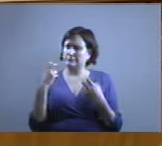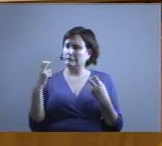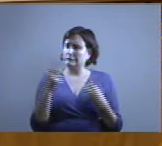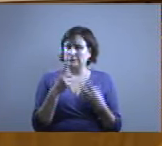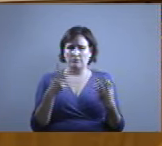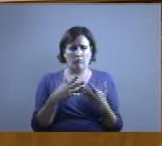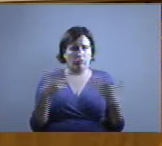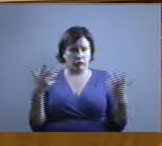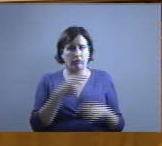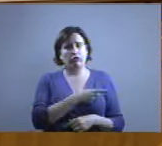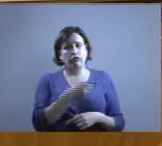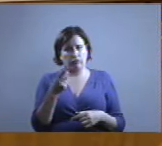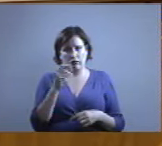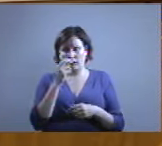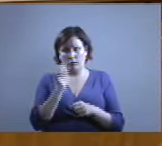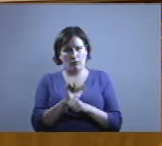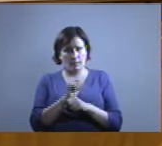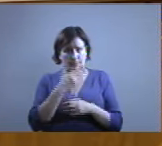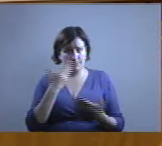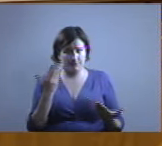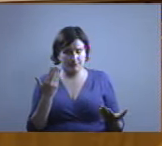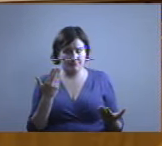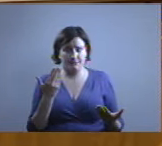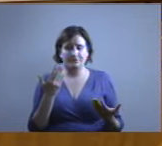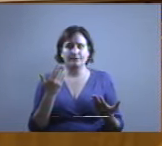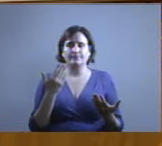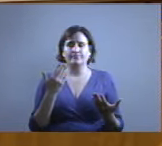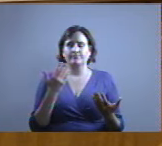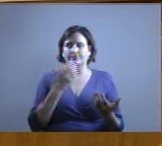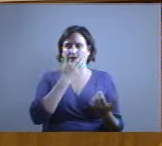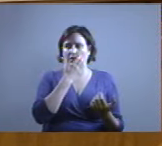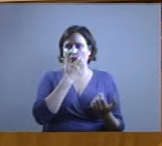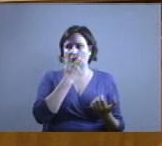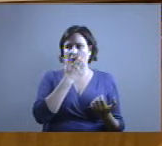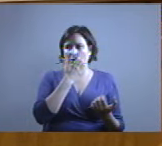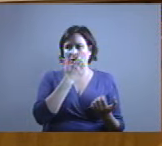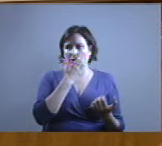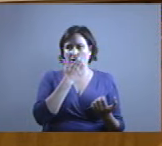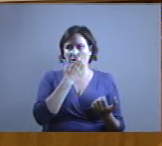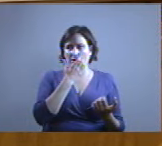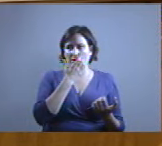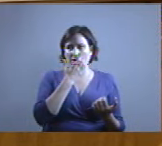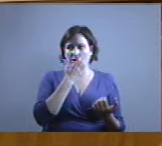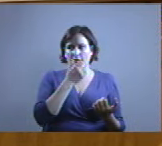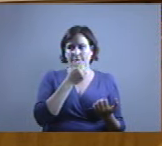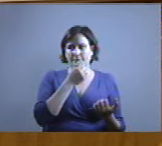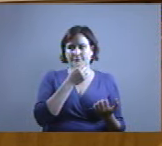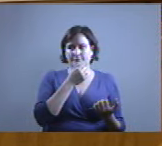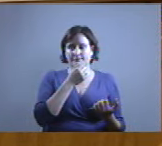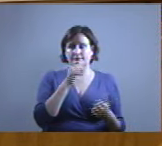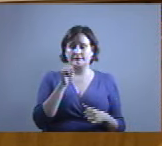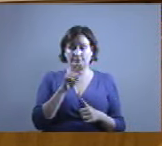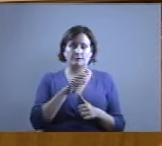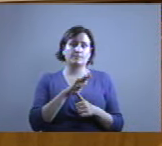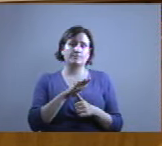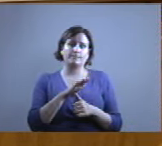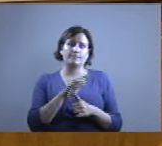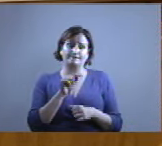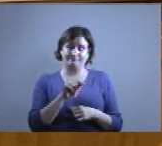in this country. Is part of, and only one part, of a wide range of measures taken by